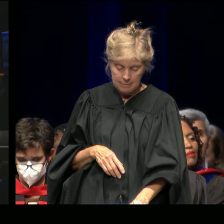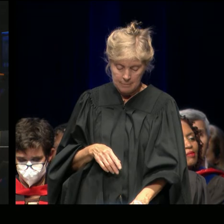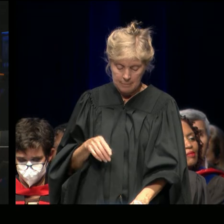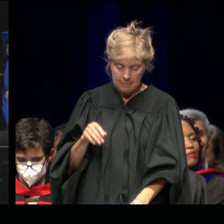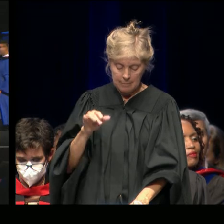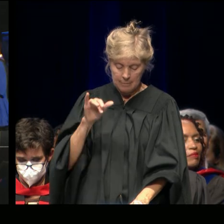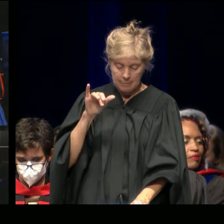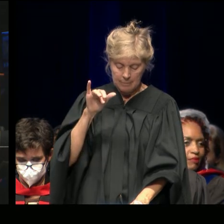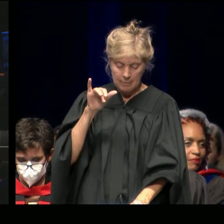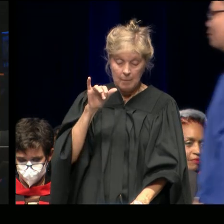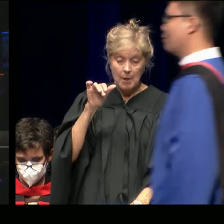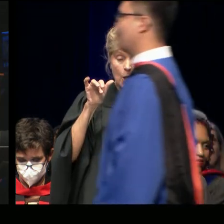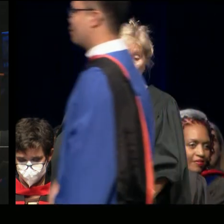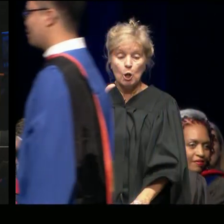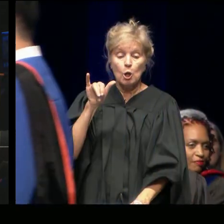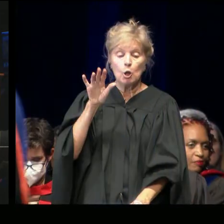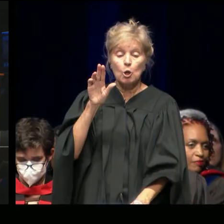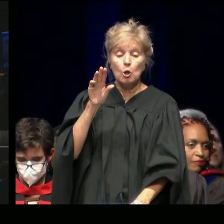Yuming Yang.